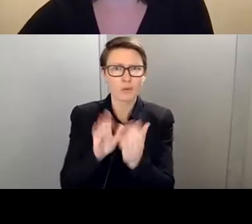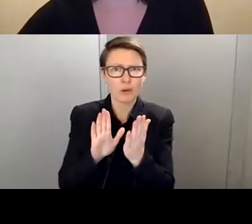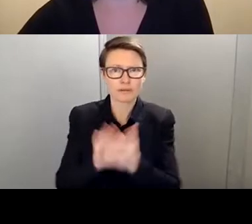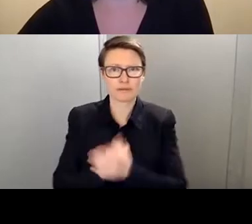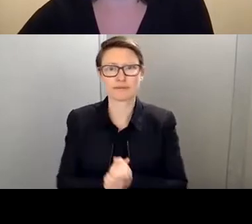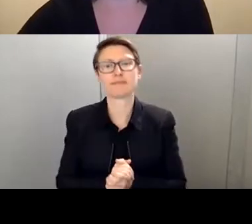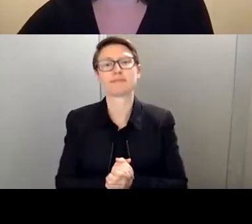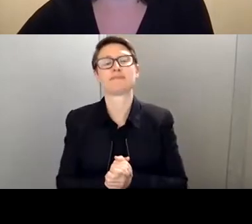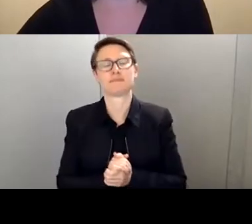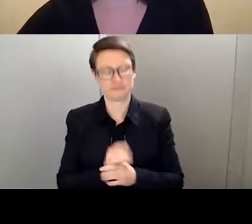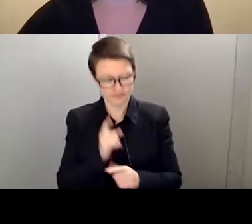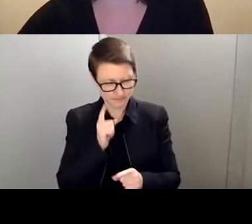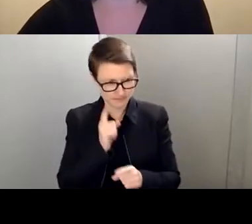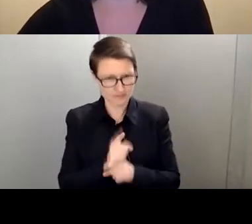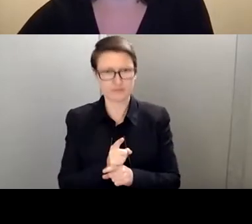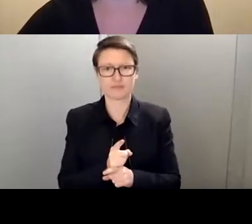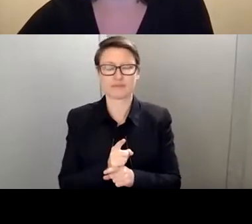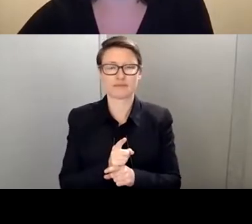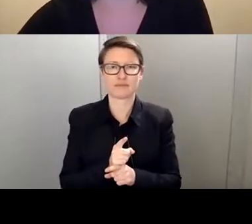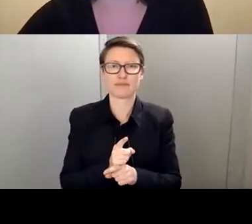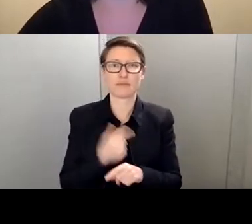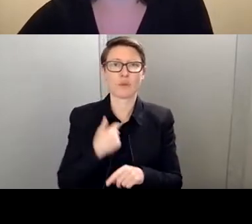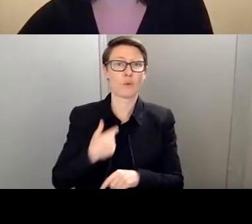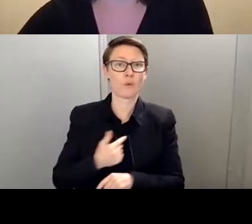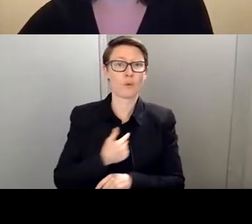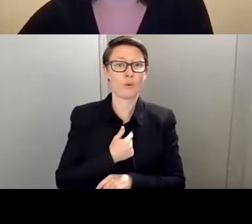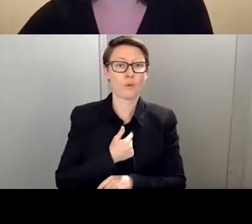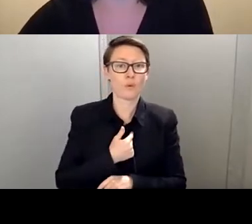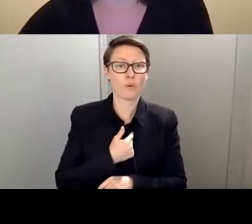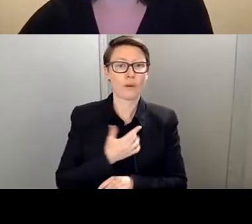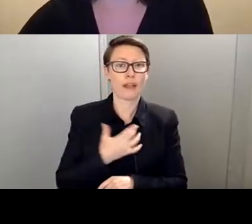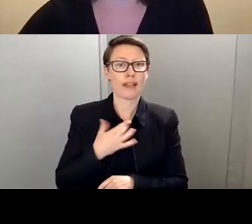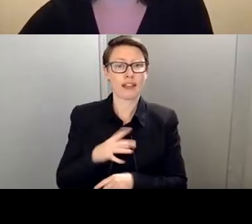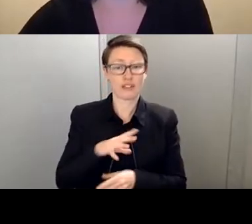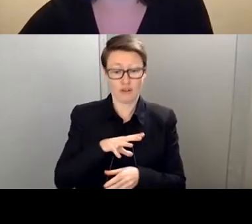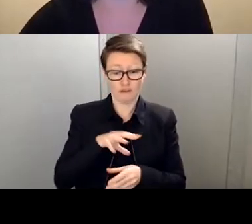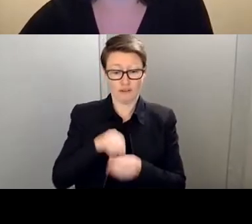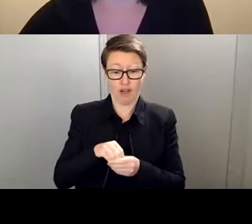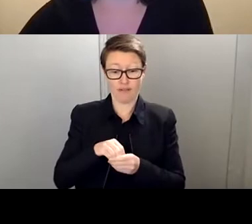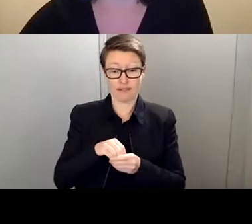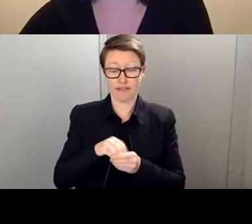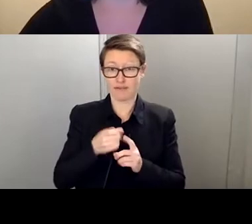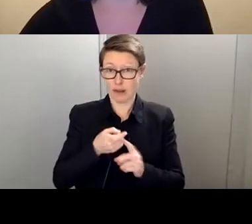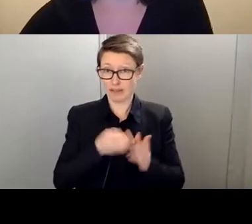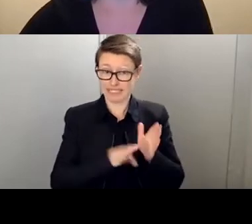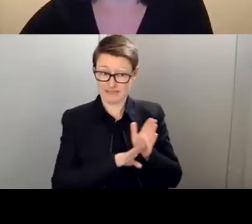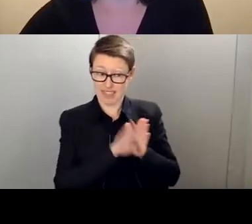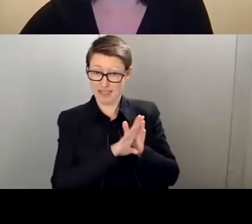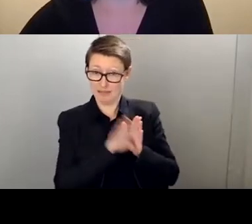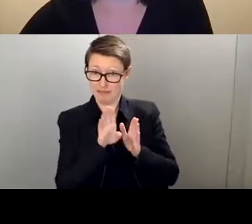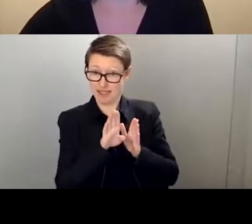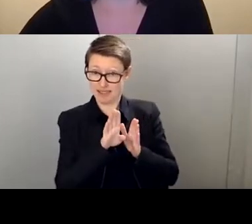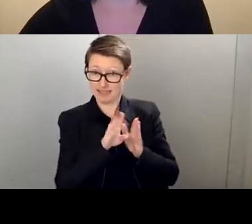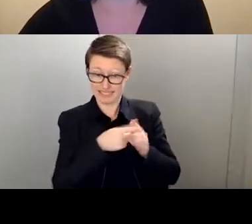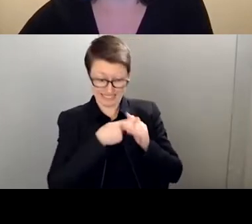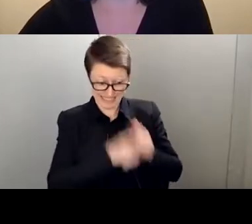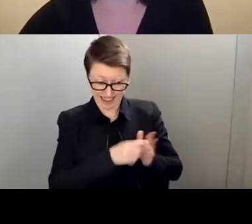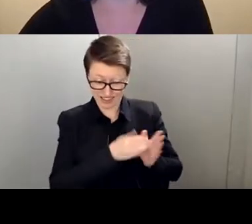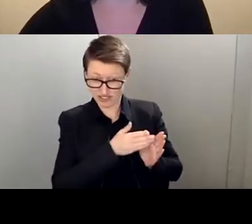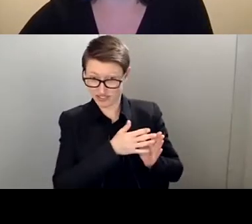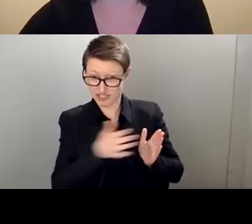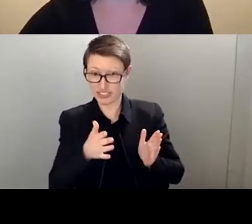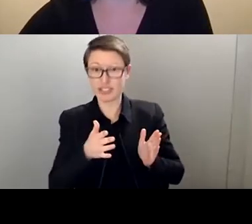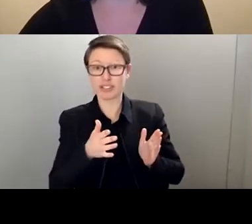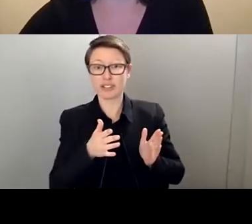as we can, get involved from the development stage when projects are coming in the door, because the